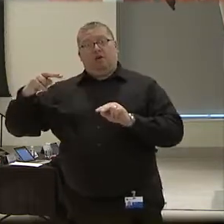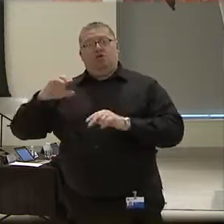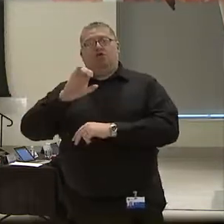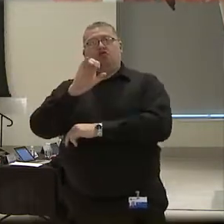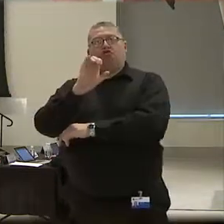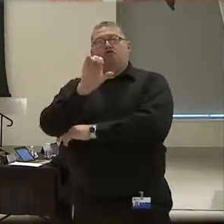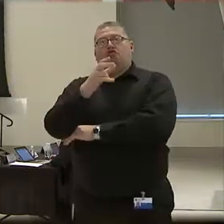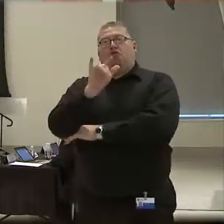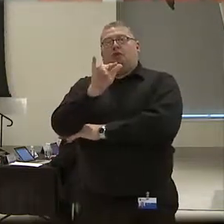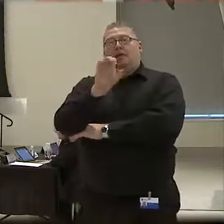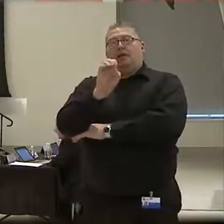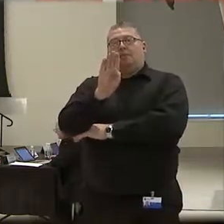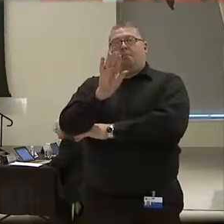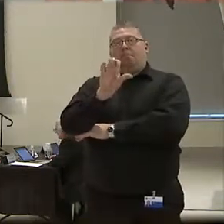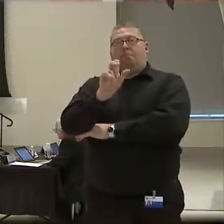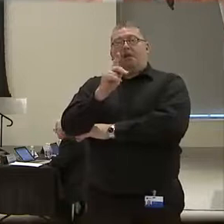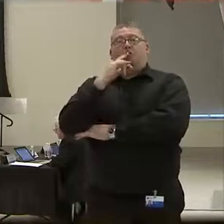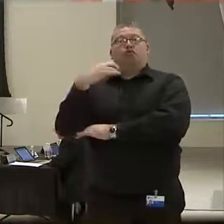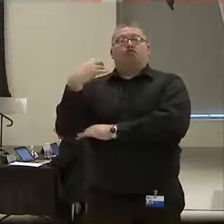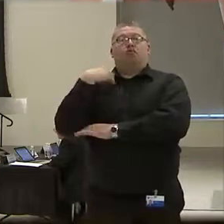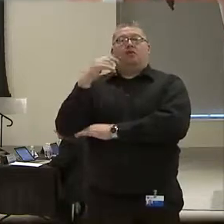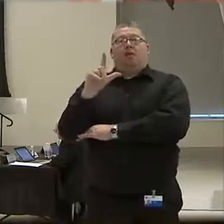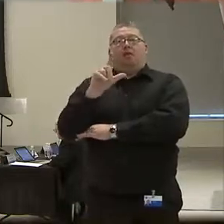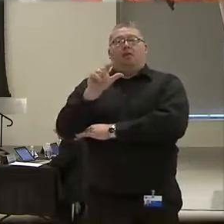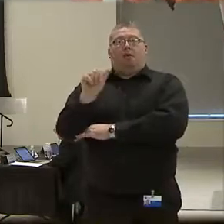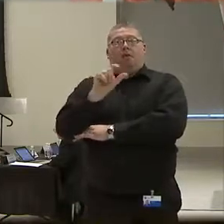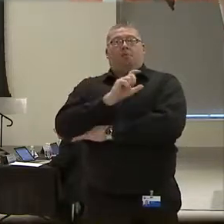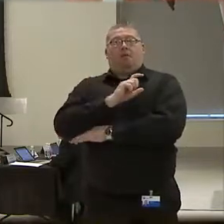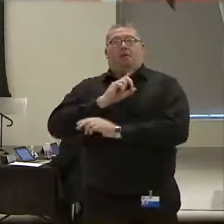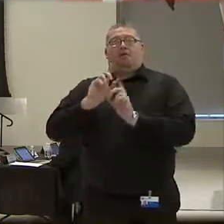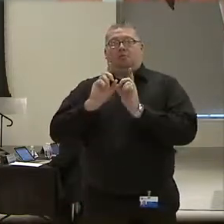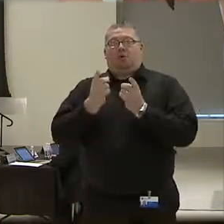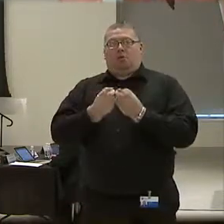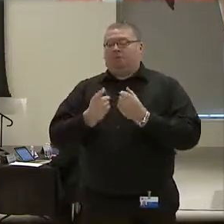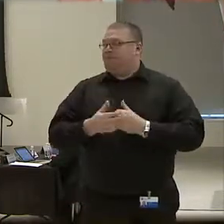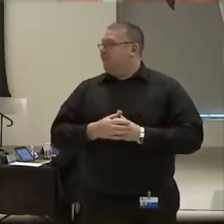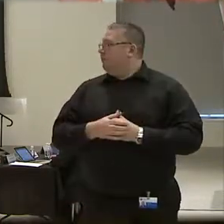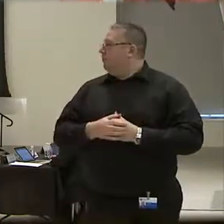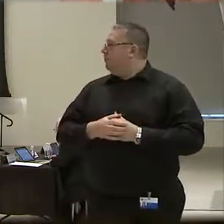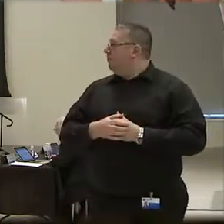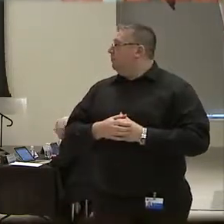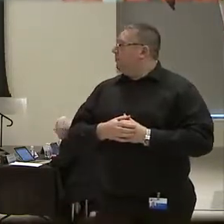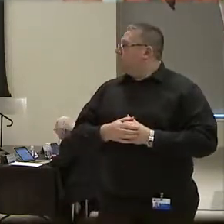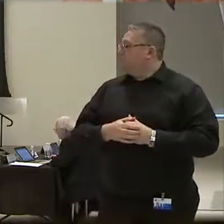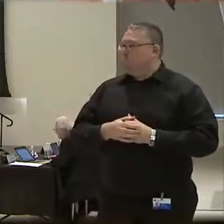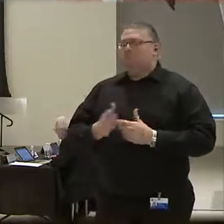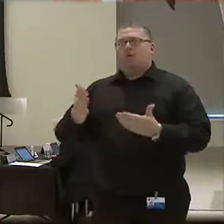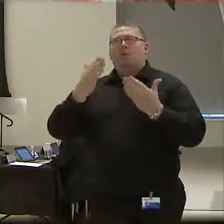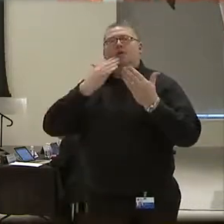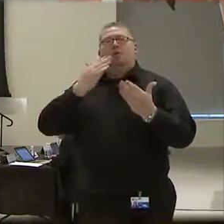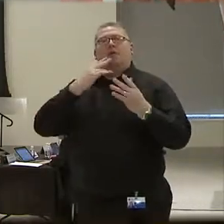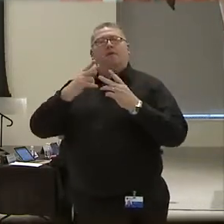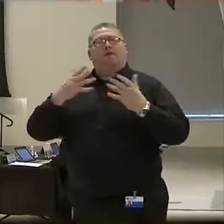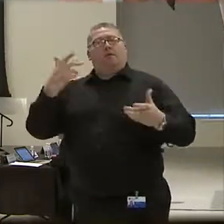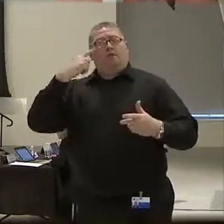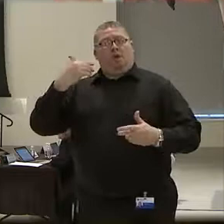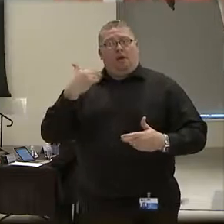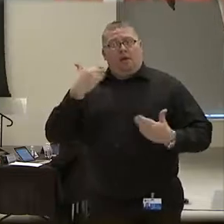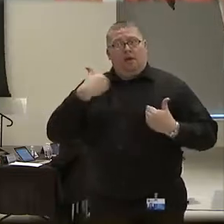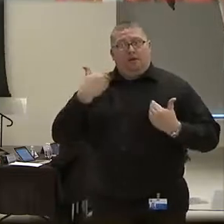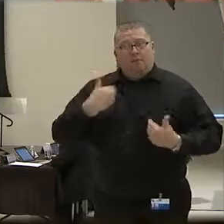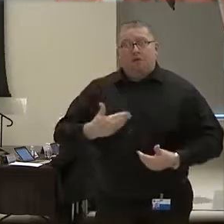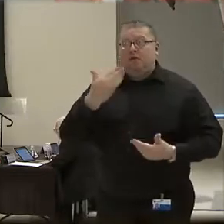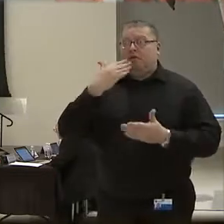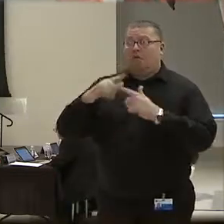the Los Angeles Police Department. Chief Beck. Chief Ramsey, thank you very much, and thank you to this